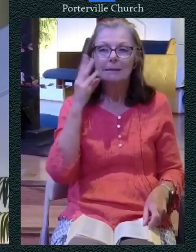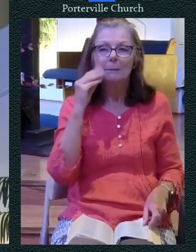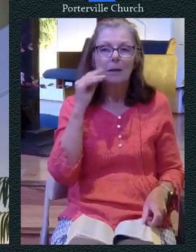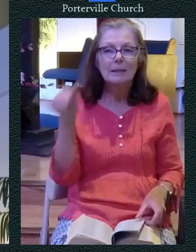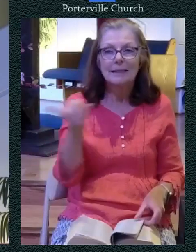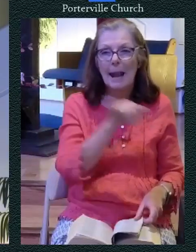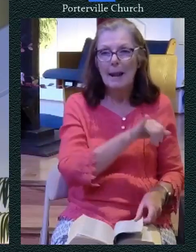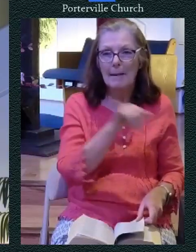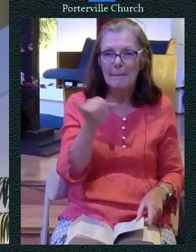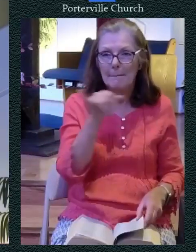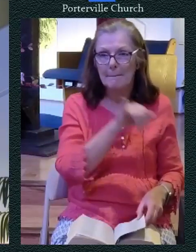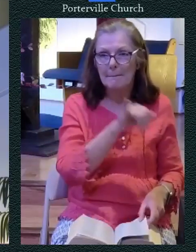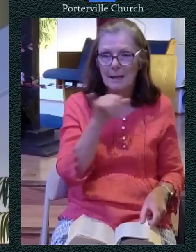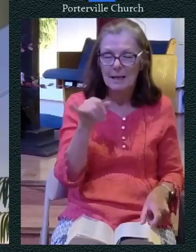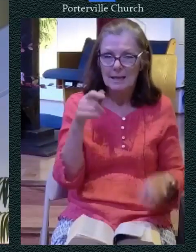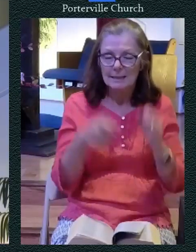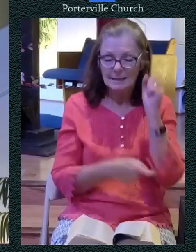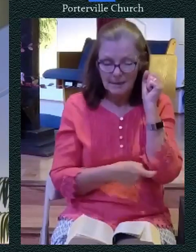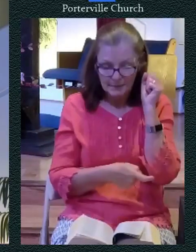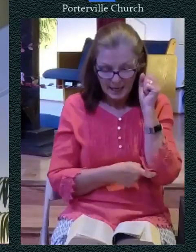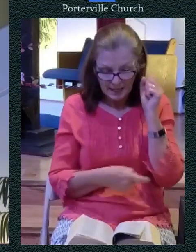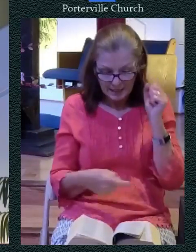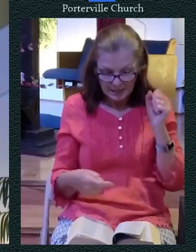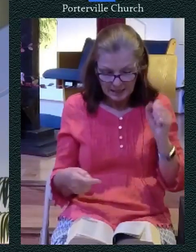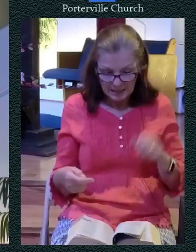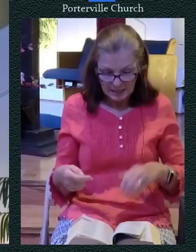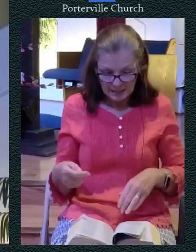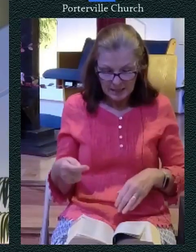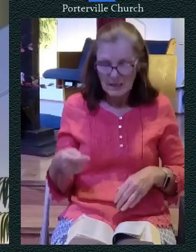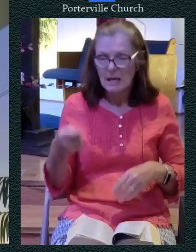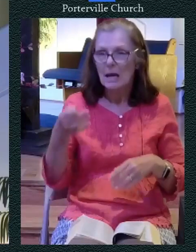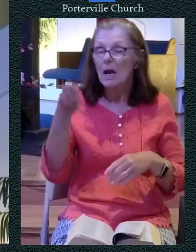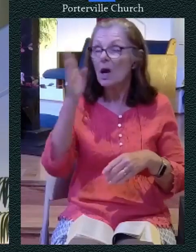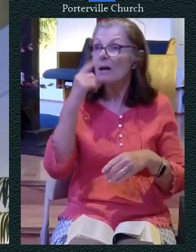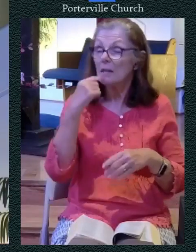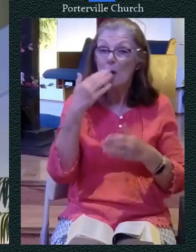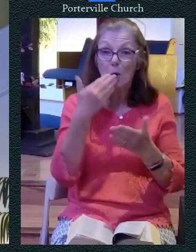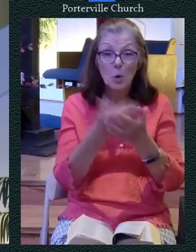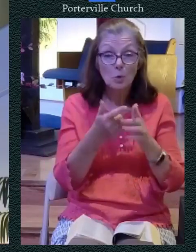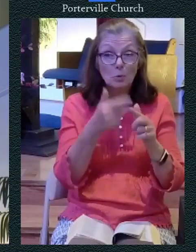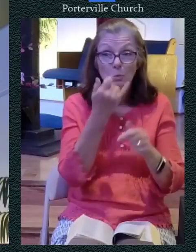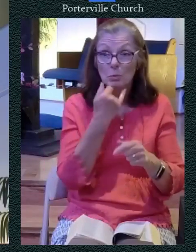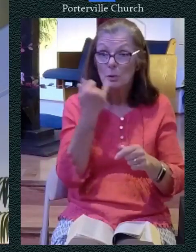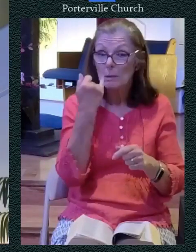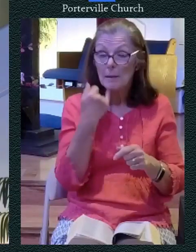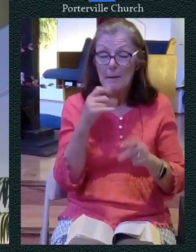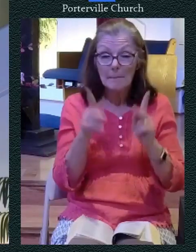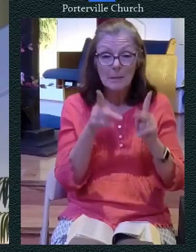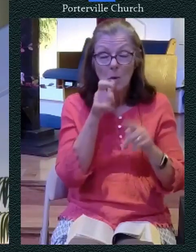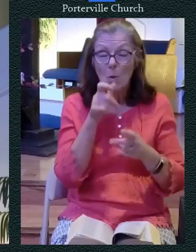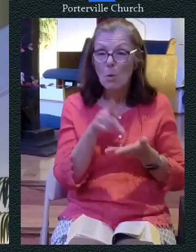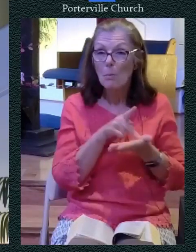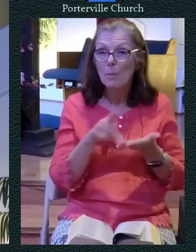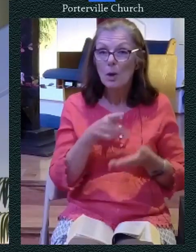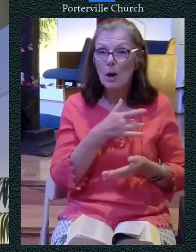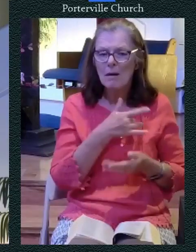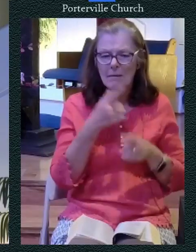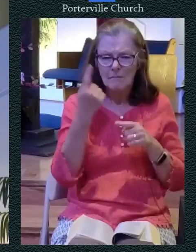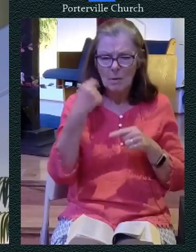And to just summarize real quickly, Asaph says, God is good to Israel, to those who are pure in heart. But as for